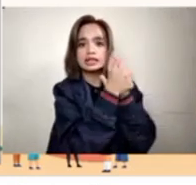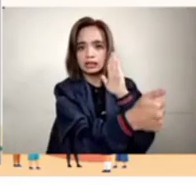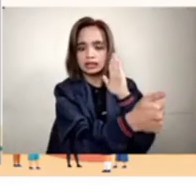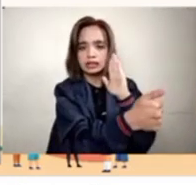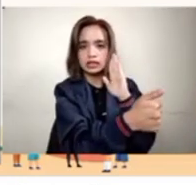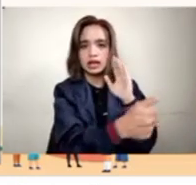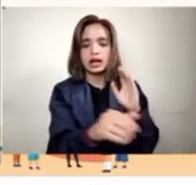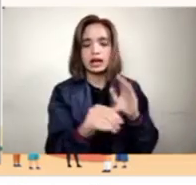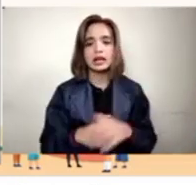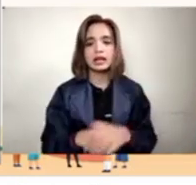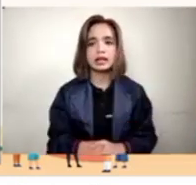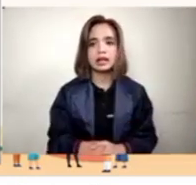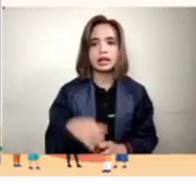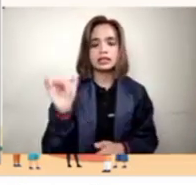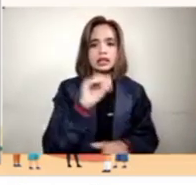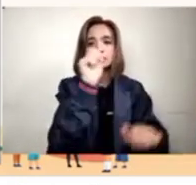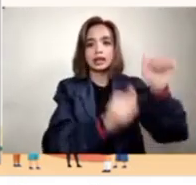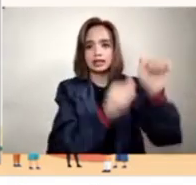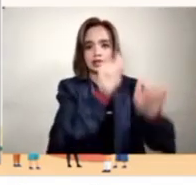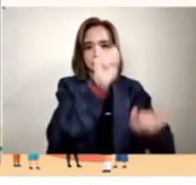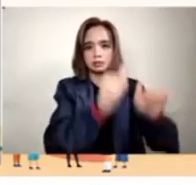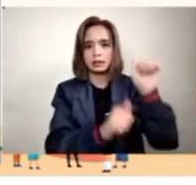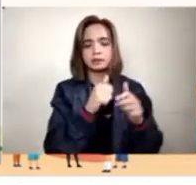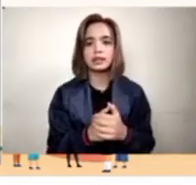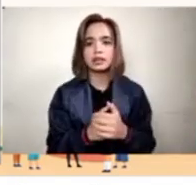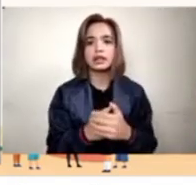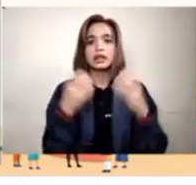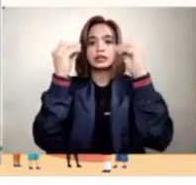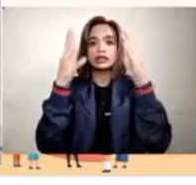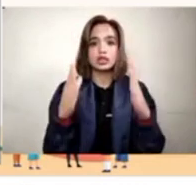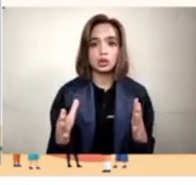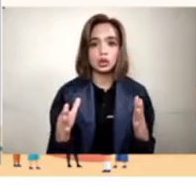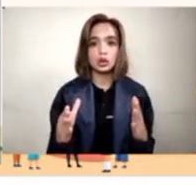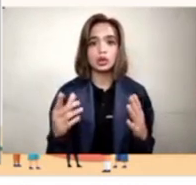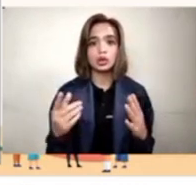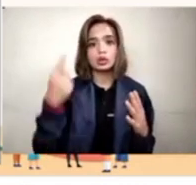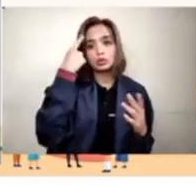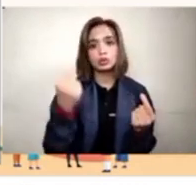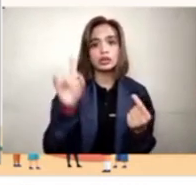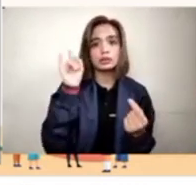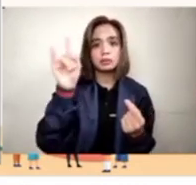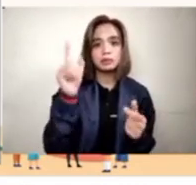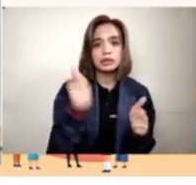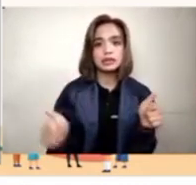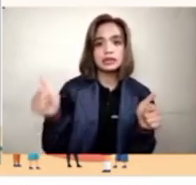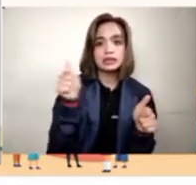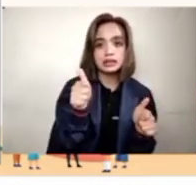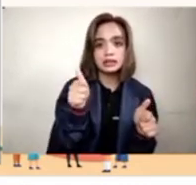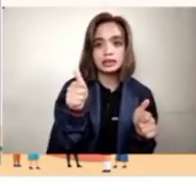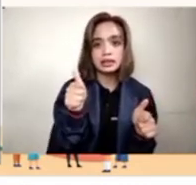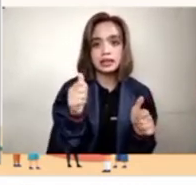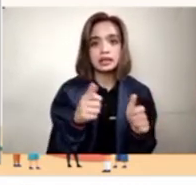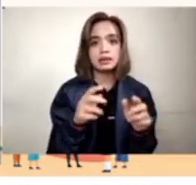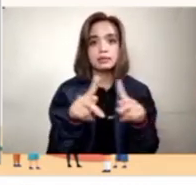applicable qualifications and competency requirement and assessment. A teacher pursuing for